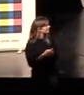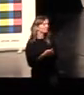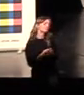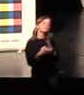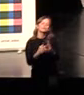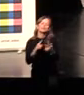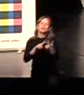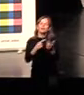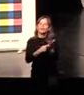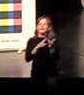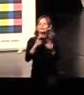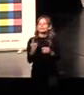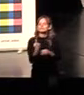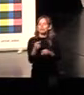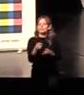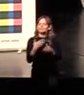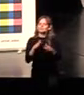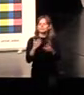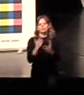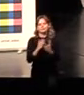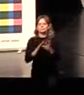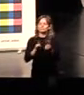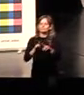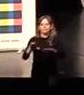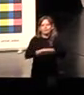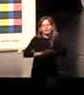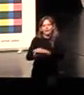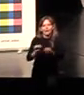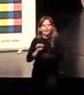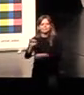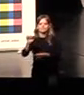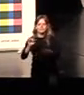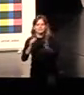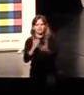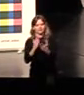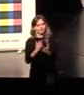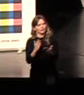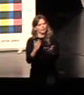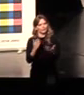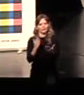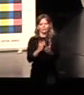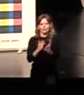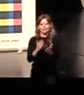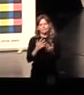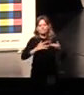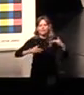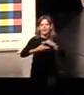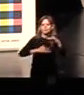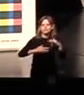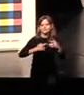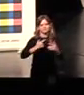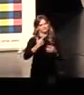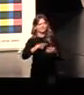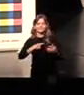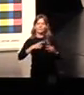been a very active en activist participant in the development of ripe vibrant civil society in brussels and in de rest of